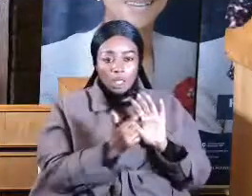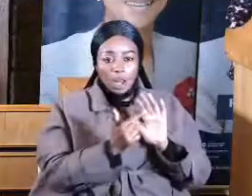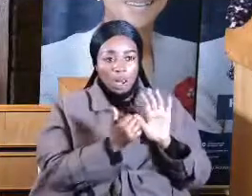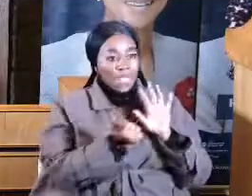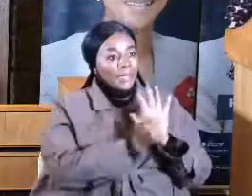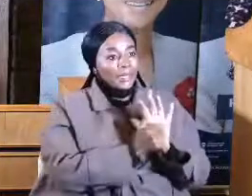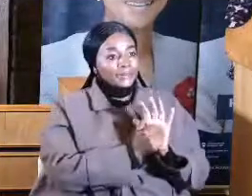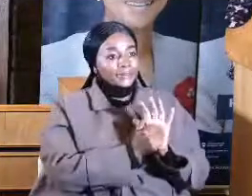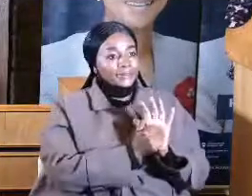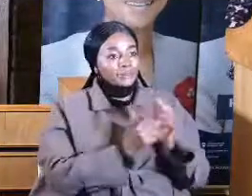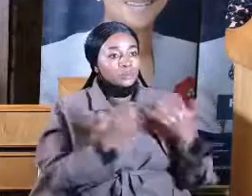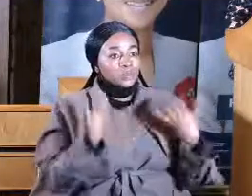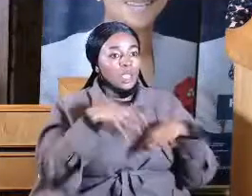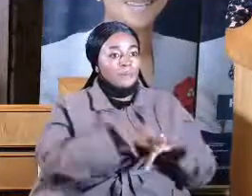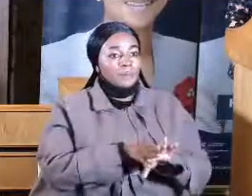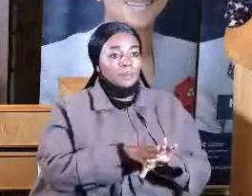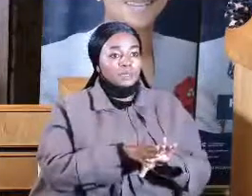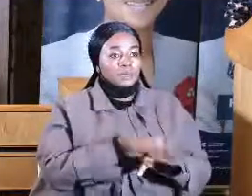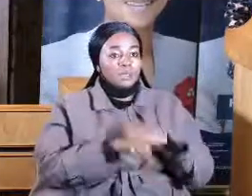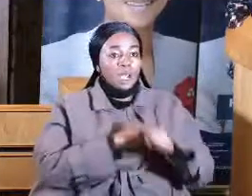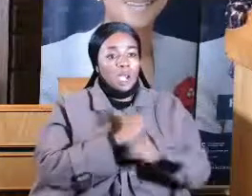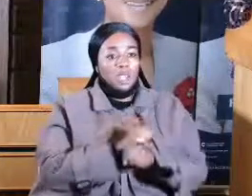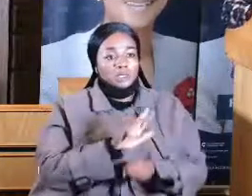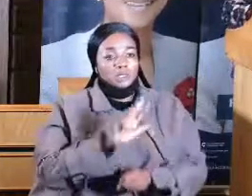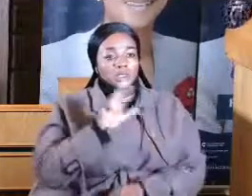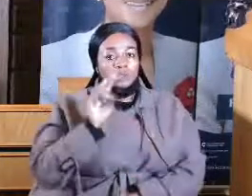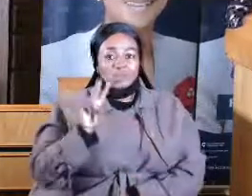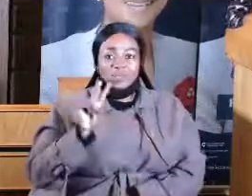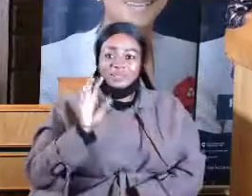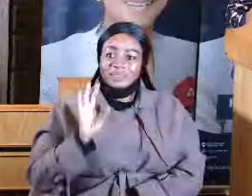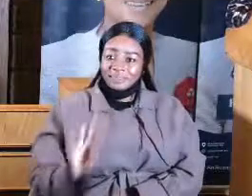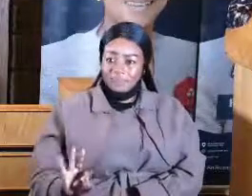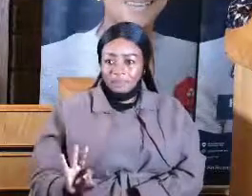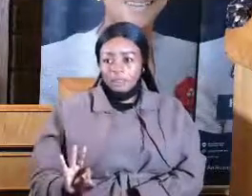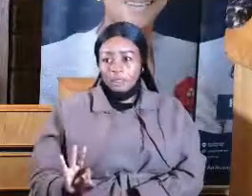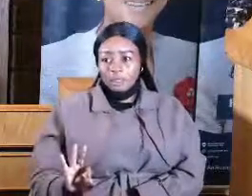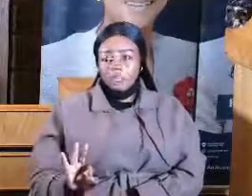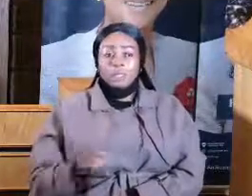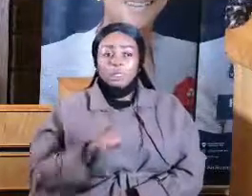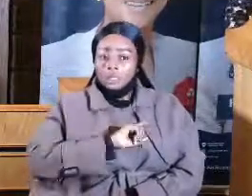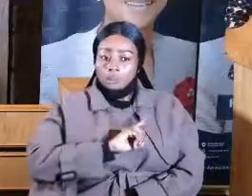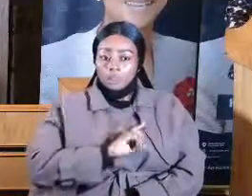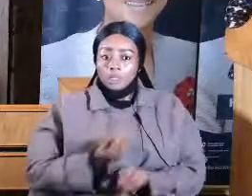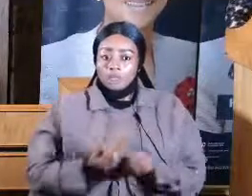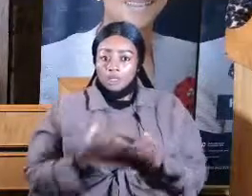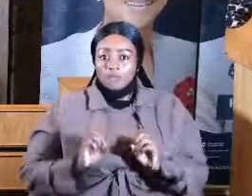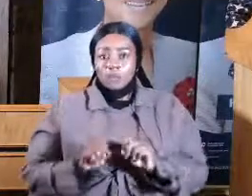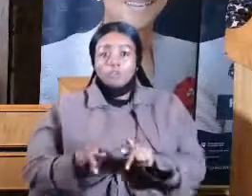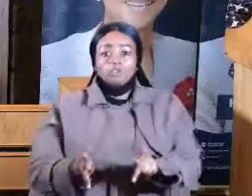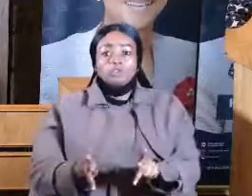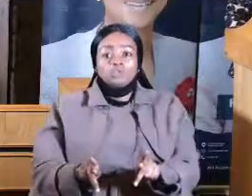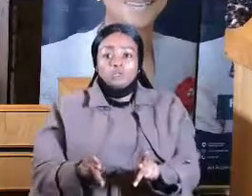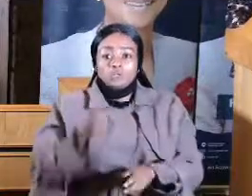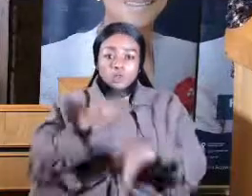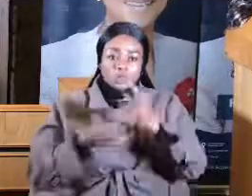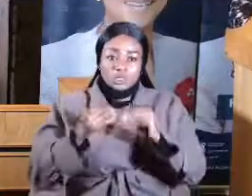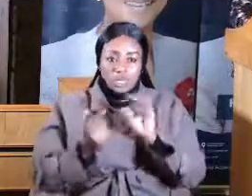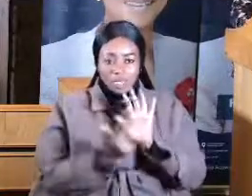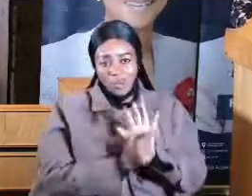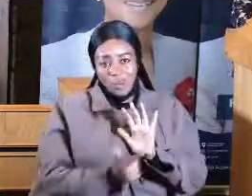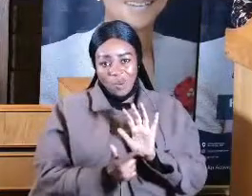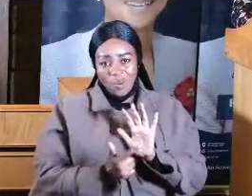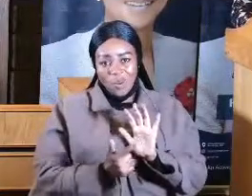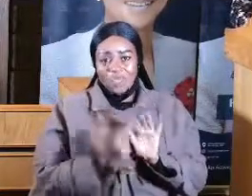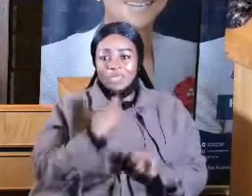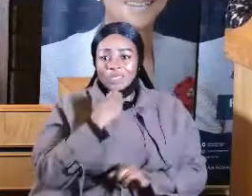only promulgated in 1923, and that is what gave women the opportunity to even study law. So if we are talking about